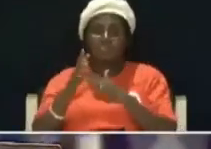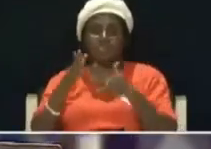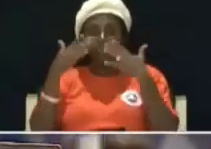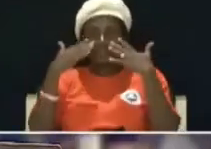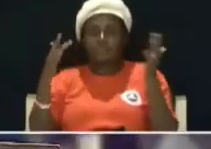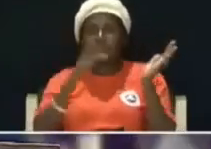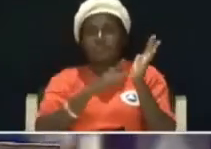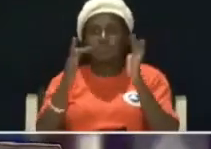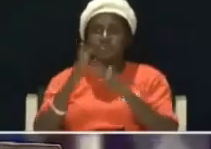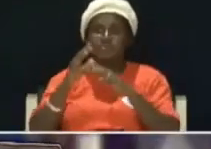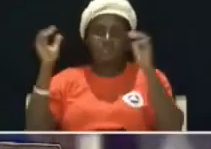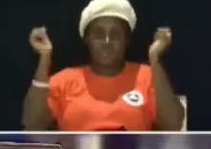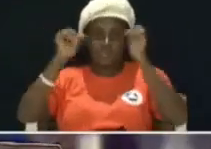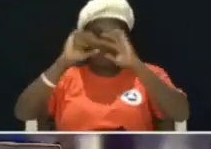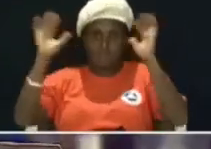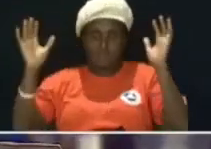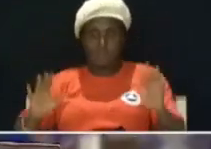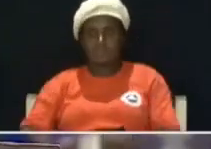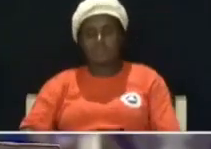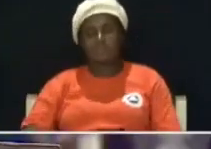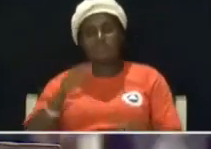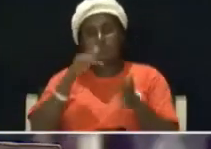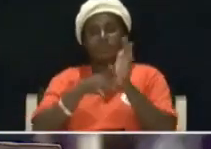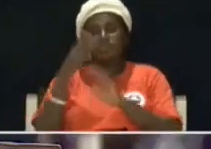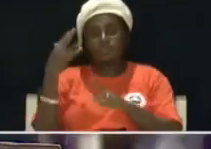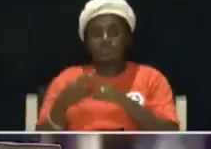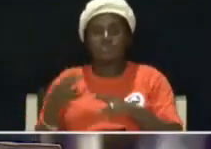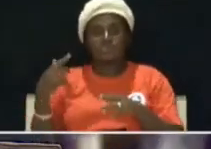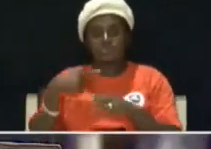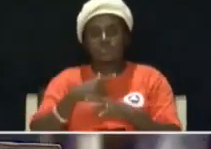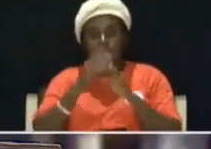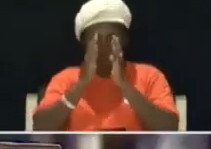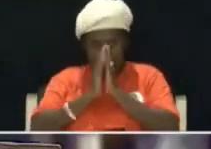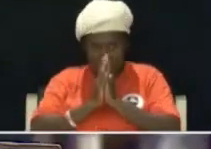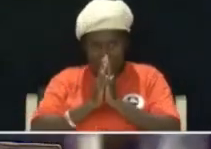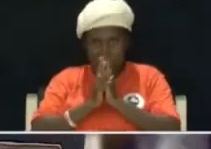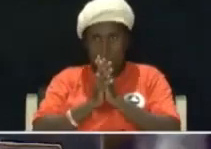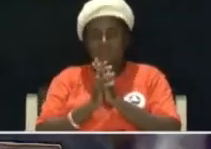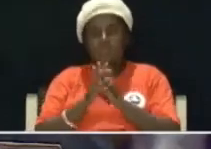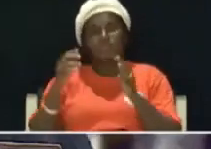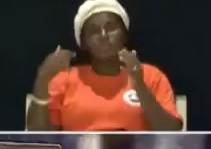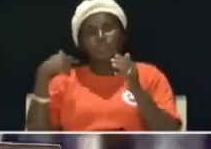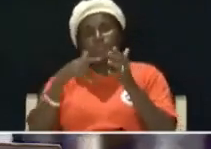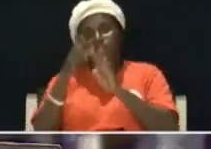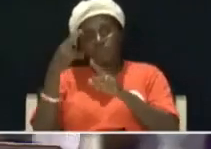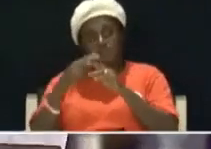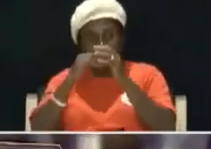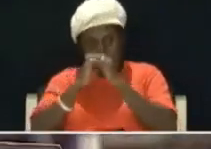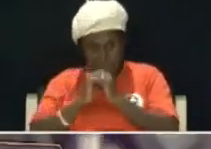Jesus. For in Jesus' mighty name we have worshipped.